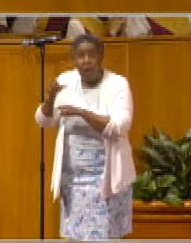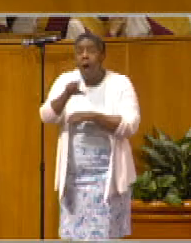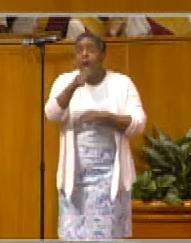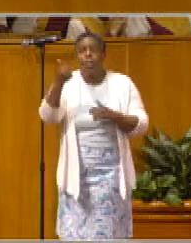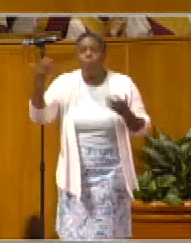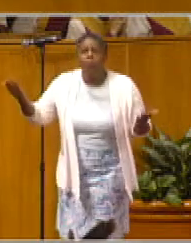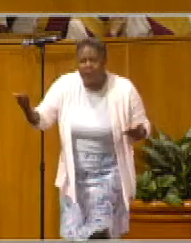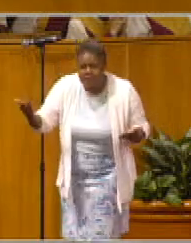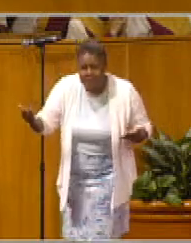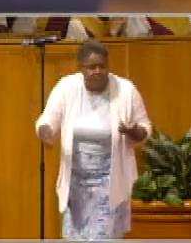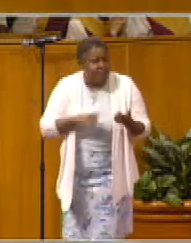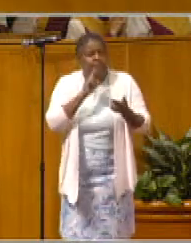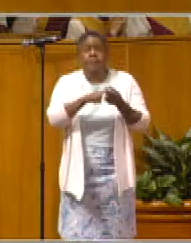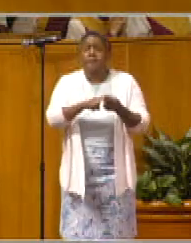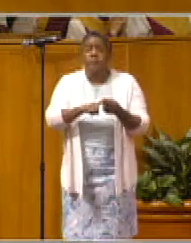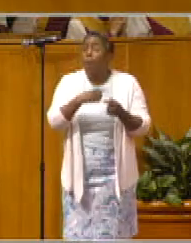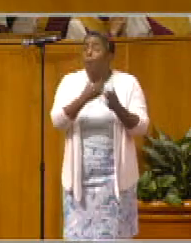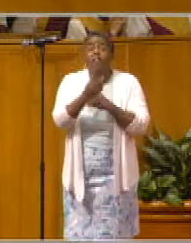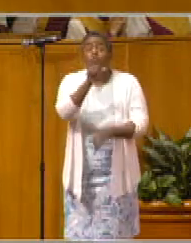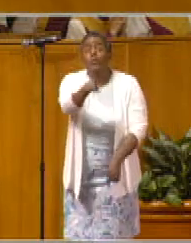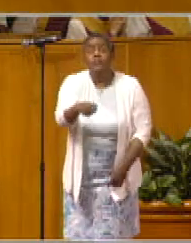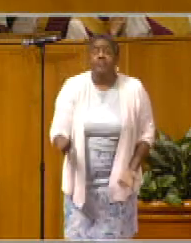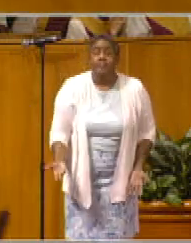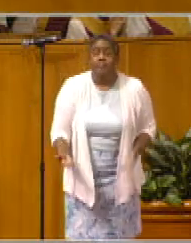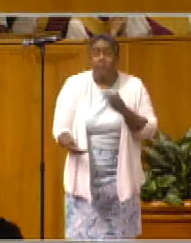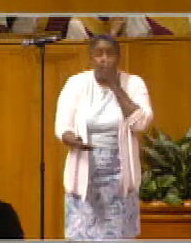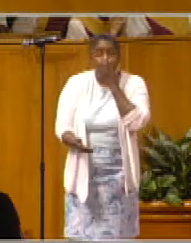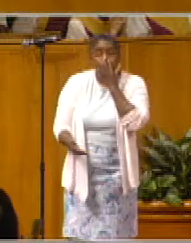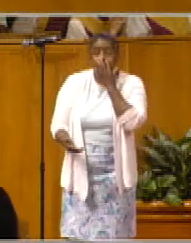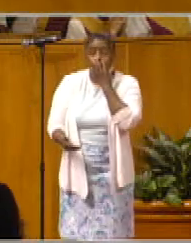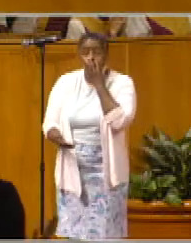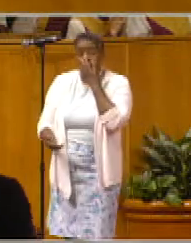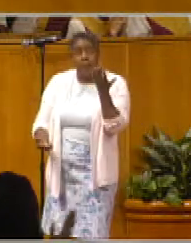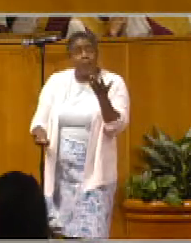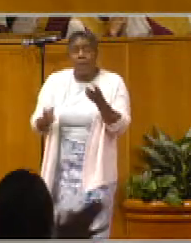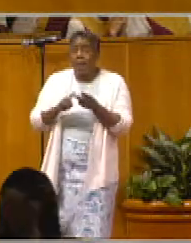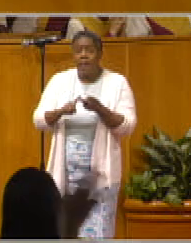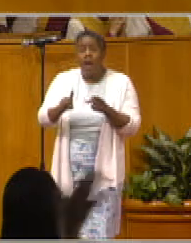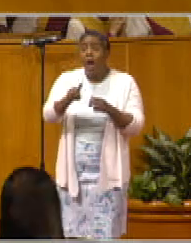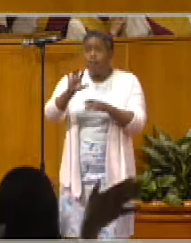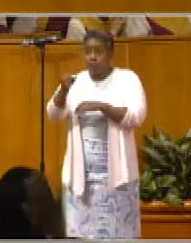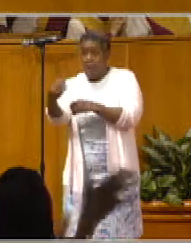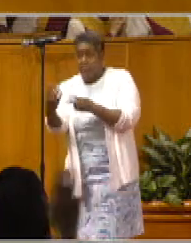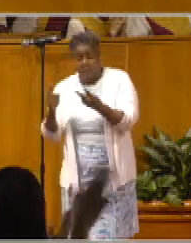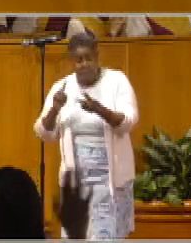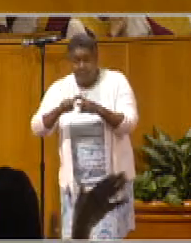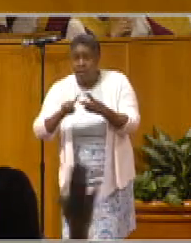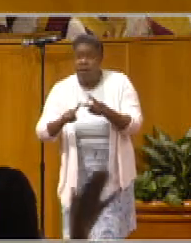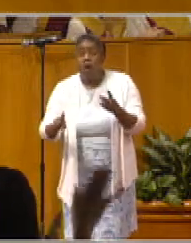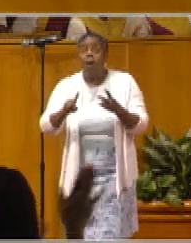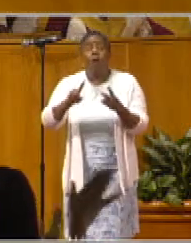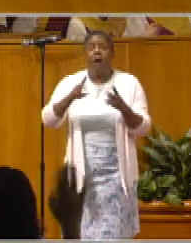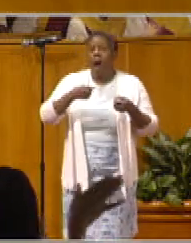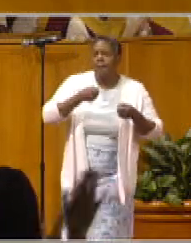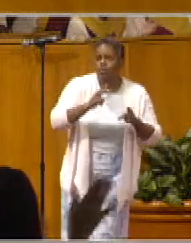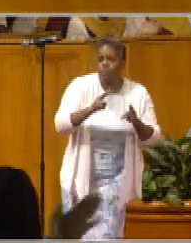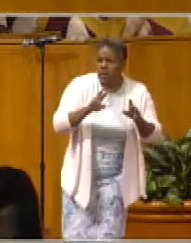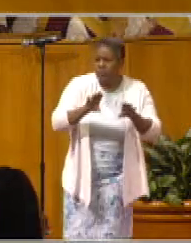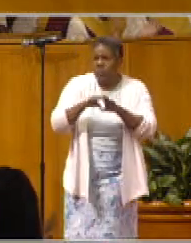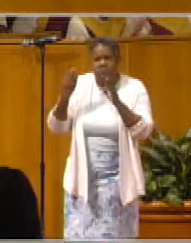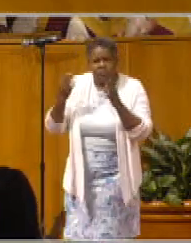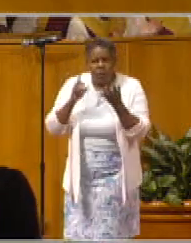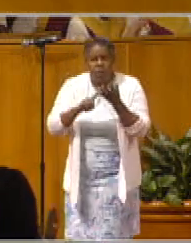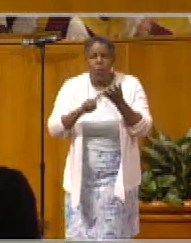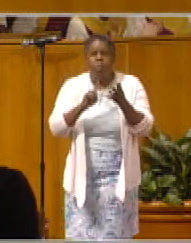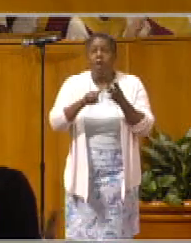Another what? Another whatever you need. He's got another job. He's got another opportunity. He's